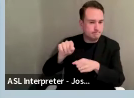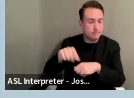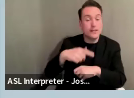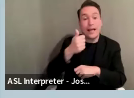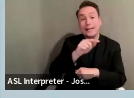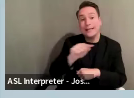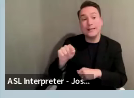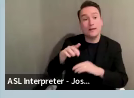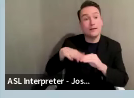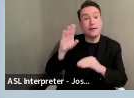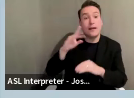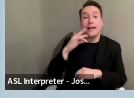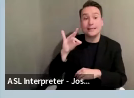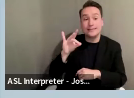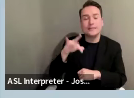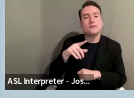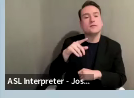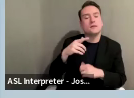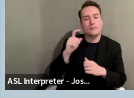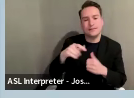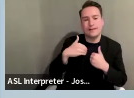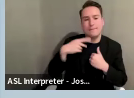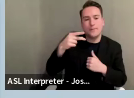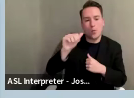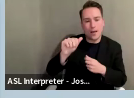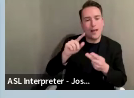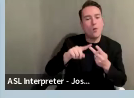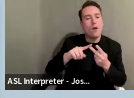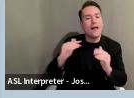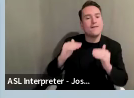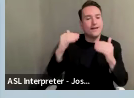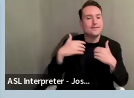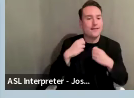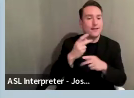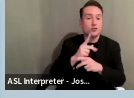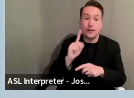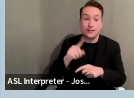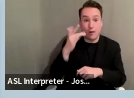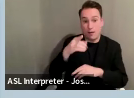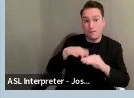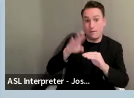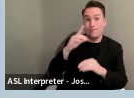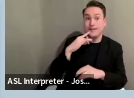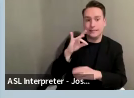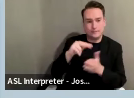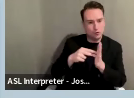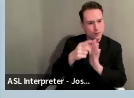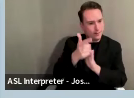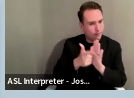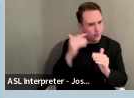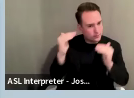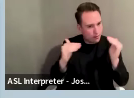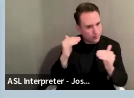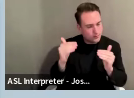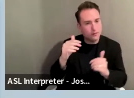age of 18 needs a durable power of attorney or advanced healthcare directive, because anyone over the age of 18 is a legal adult.